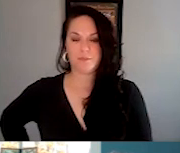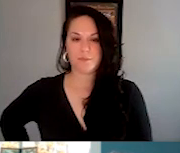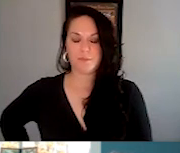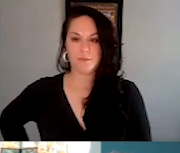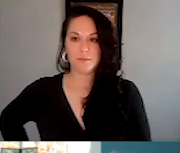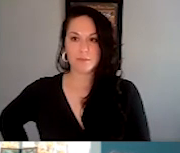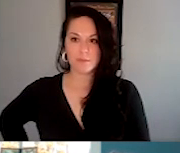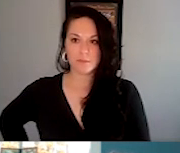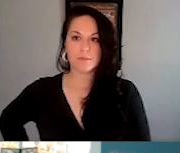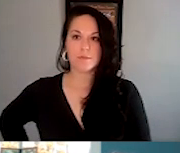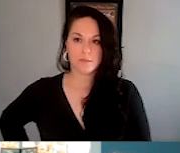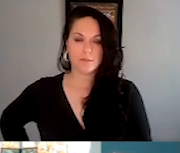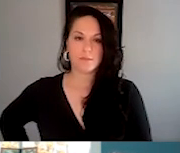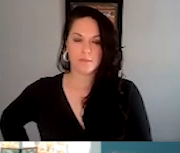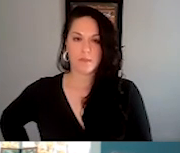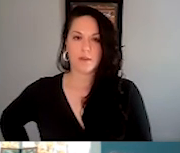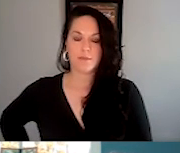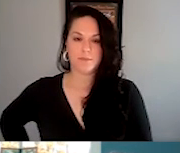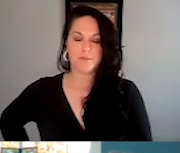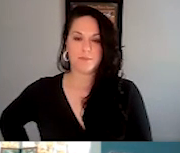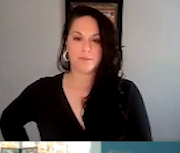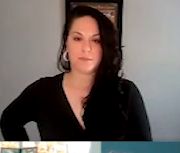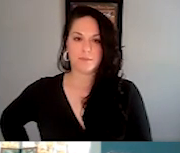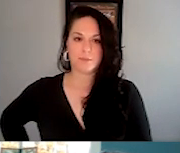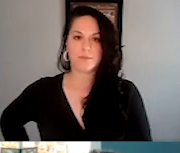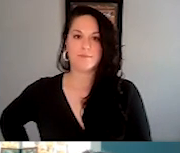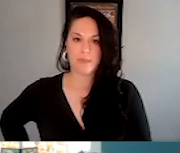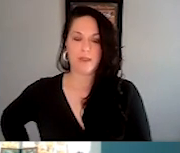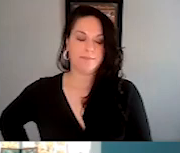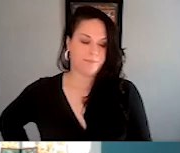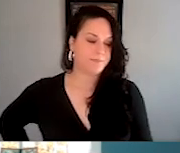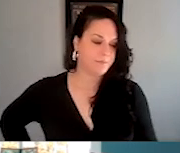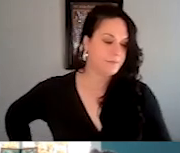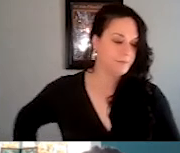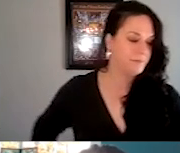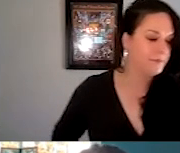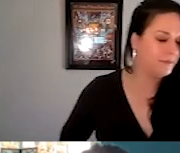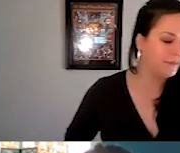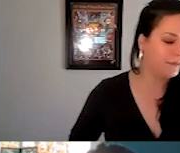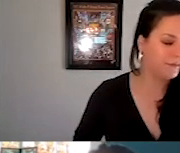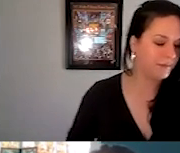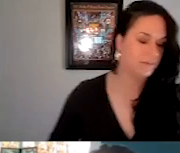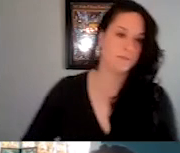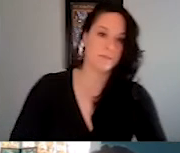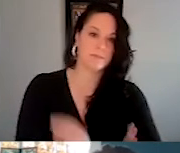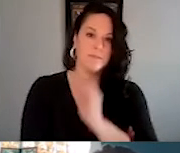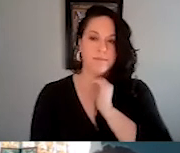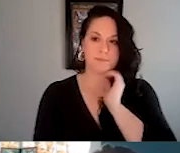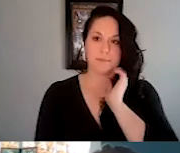anything, because it's such a new and emerging thing that you necessarily have school survey data on, but that doesn't mean that you actually